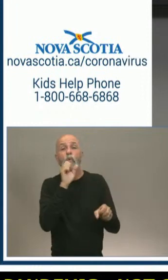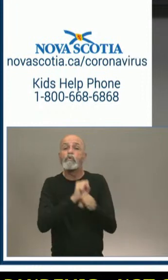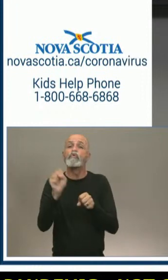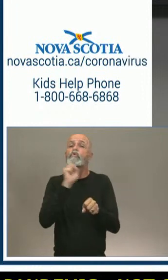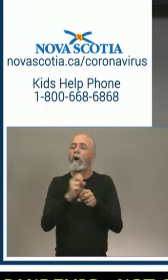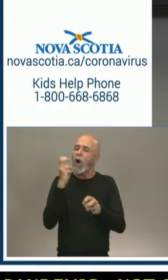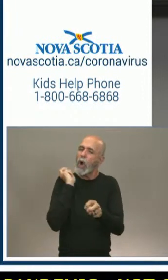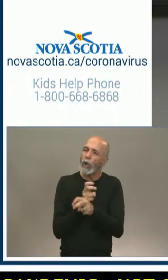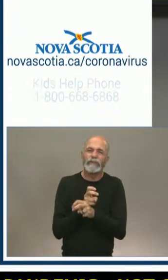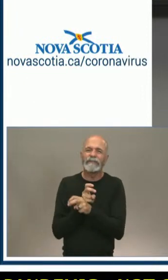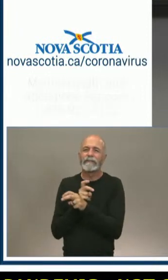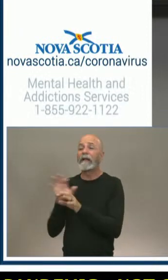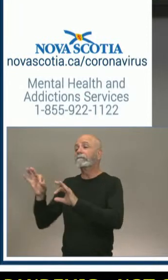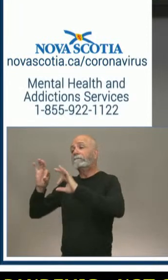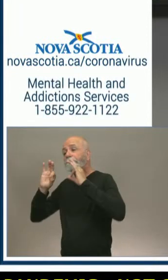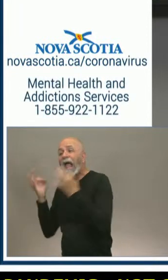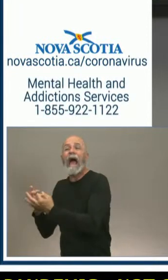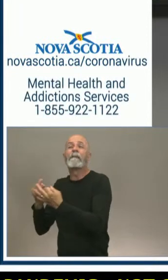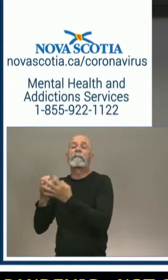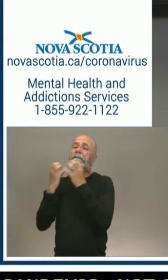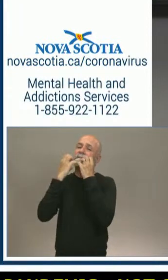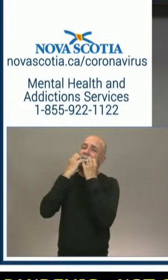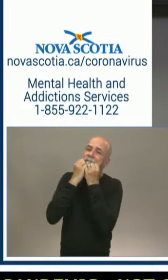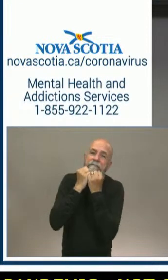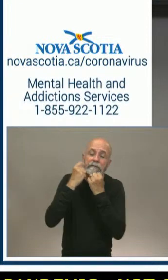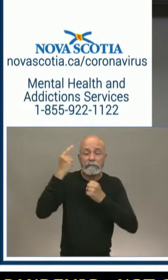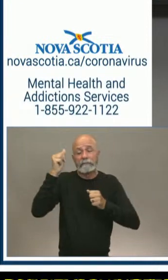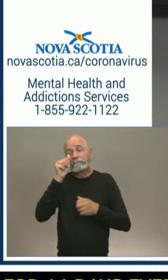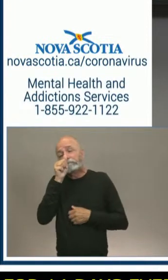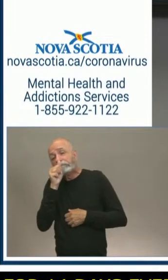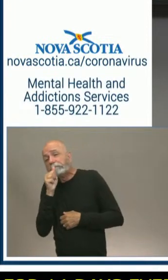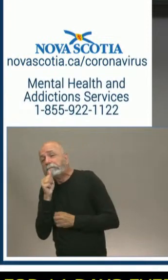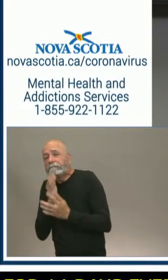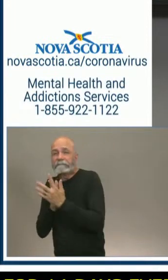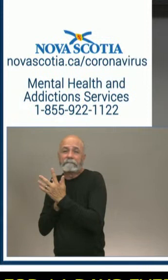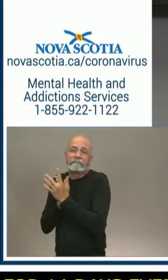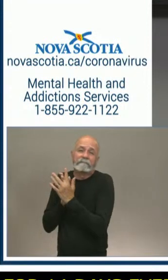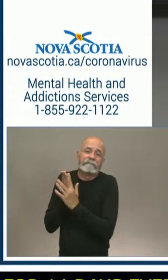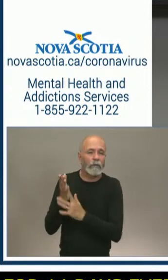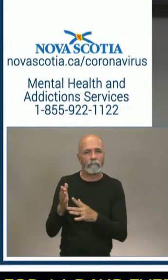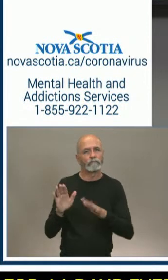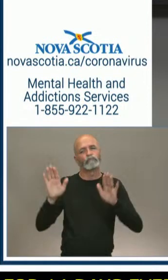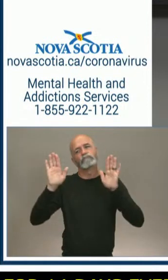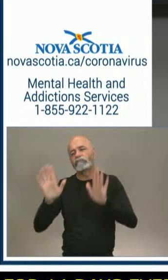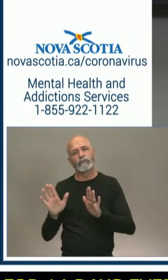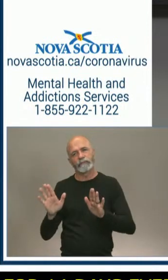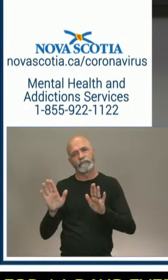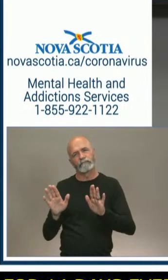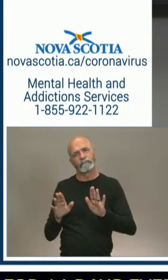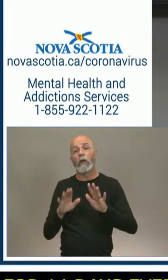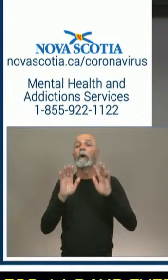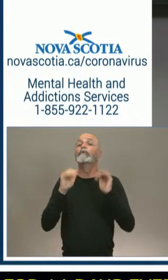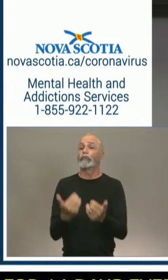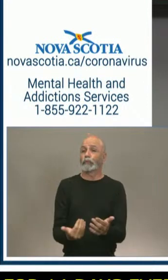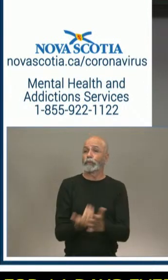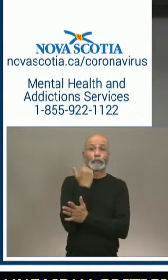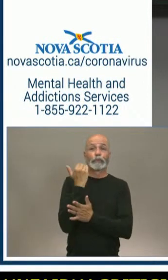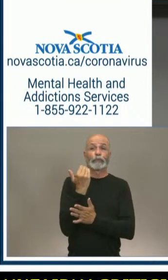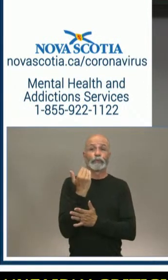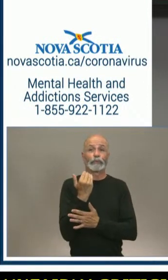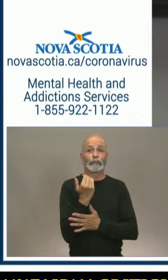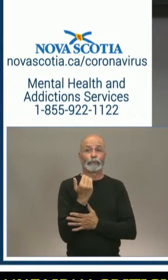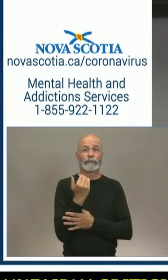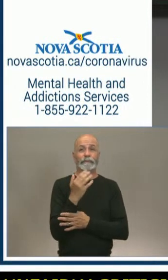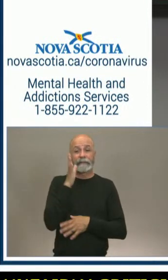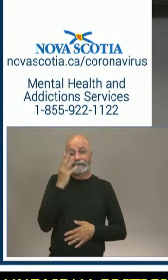the last 15 to 16 months. So starting Tuesday, June 8th, the vaccination status of